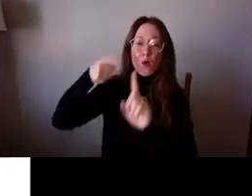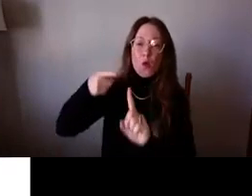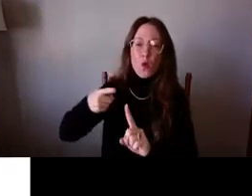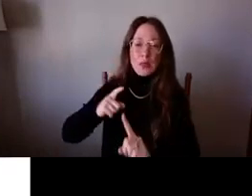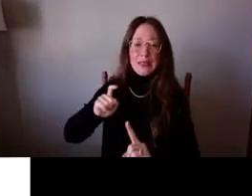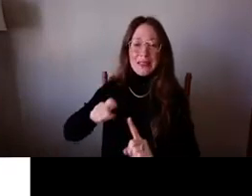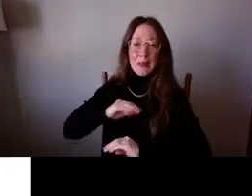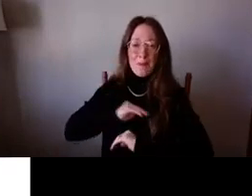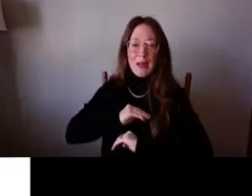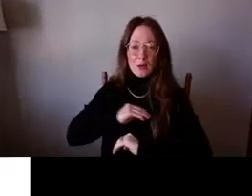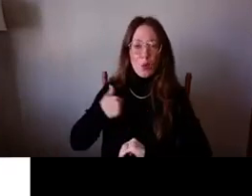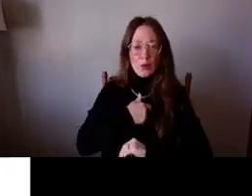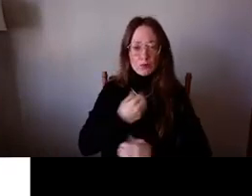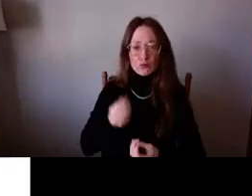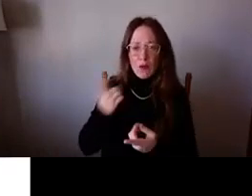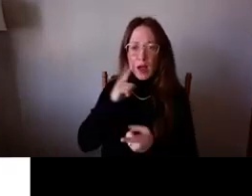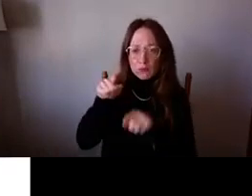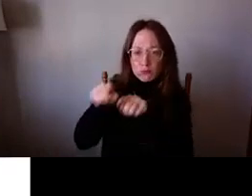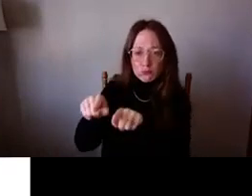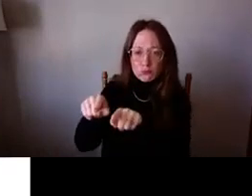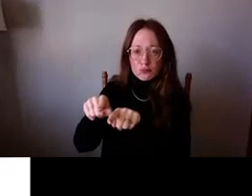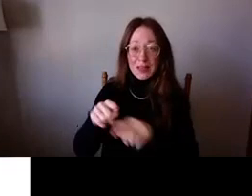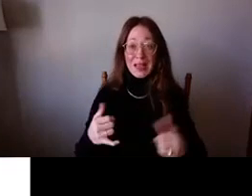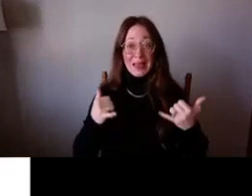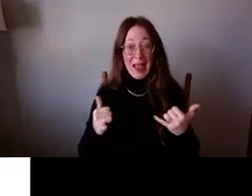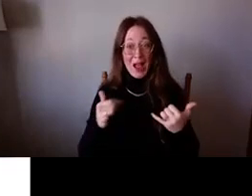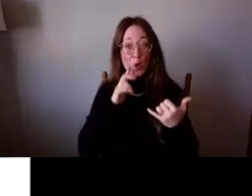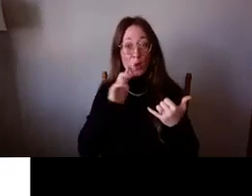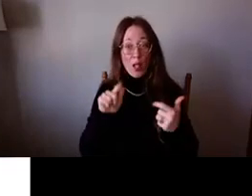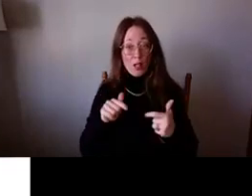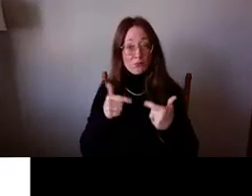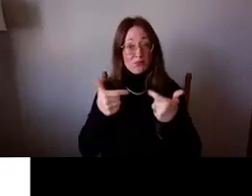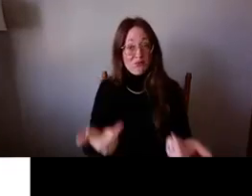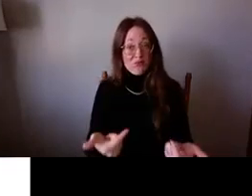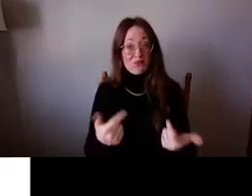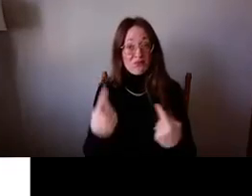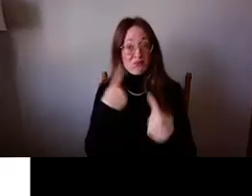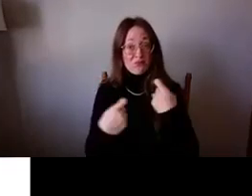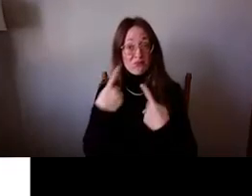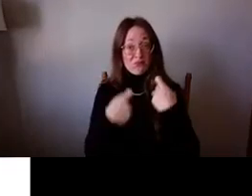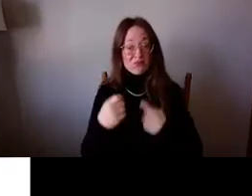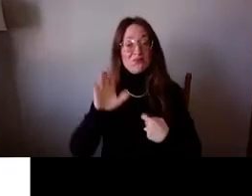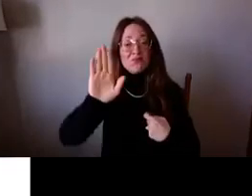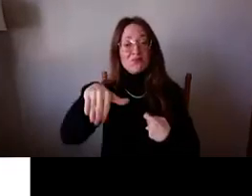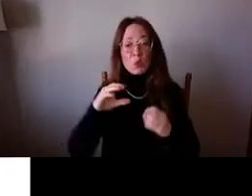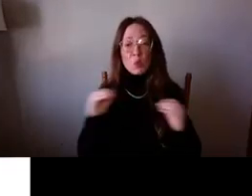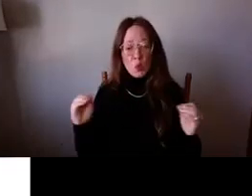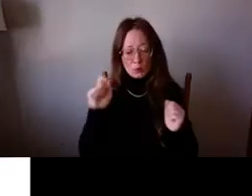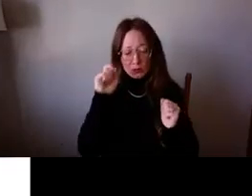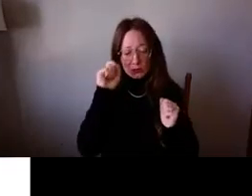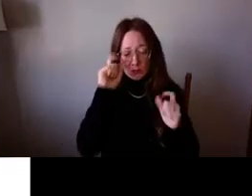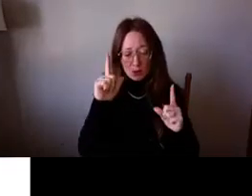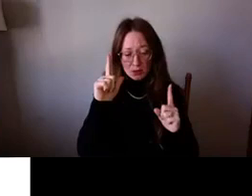So with that, I'd like to take a few questions and respond to those. And I'd like to say it's no surprise that when we